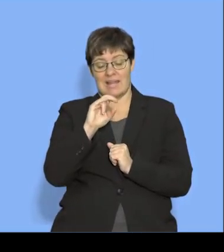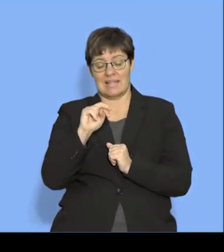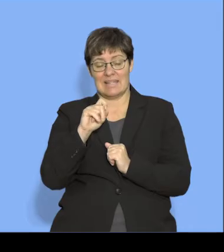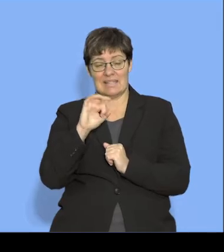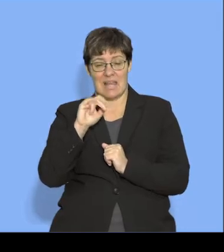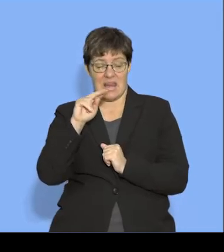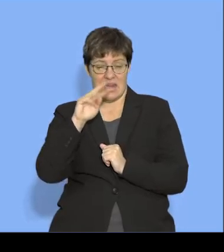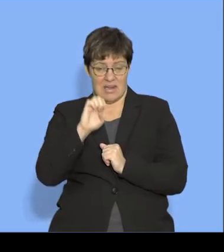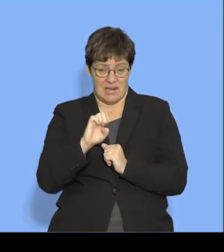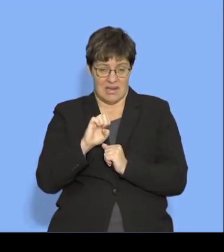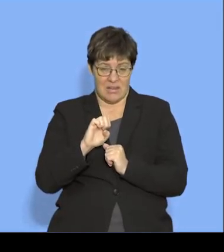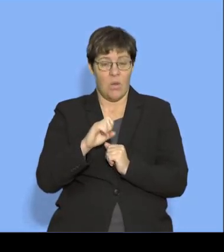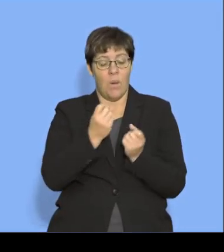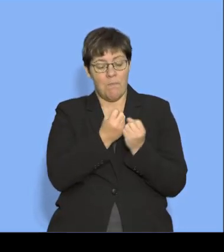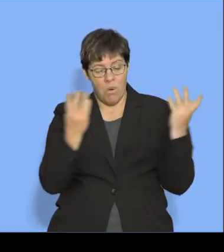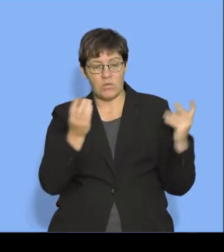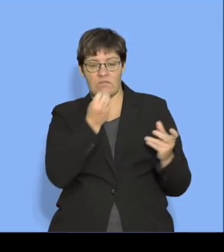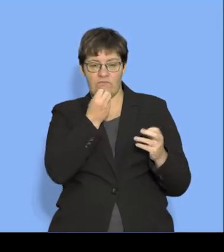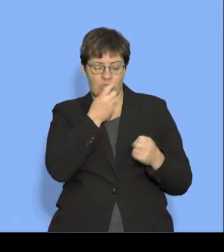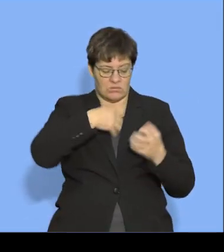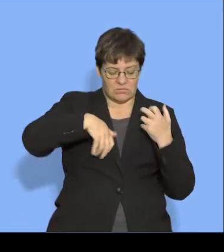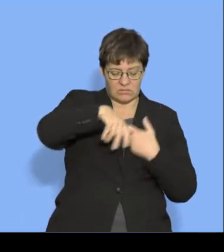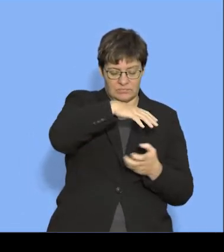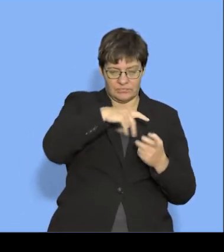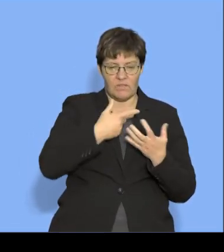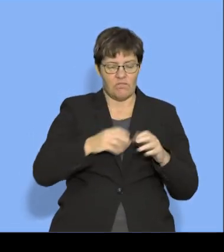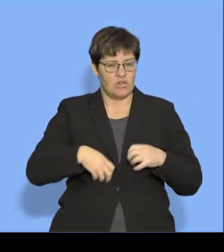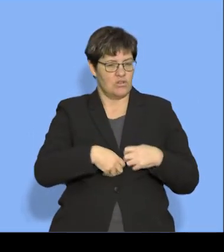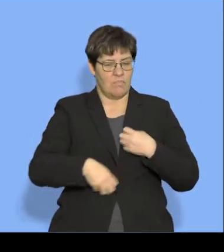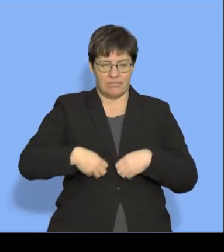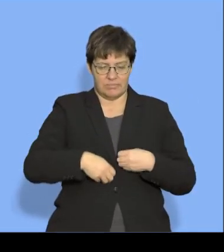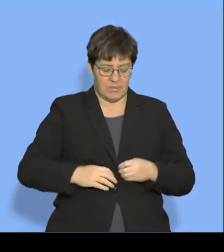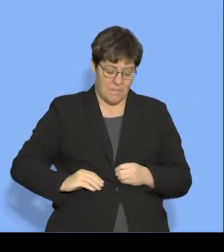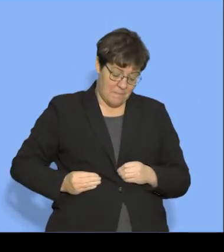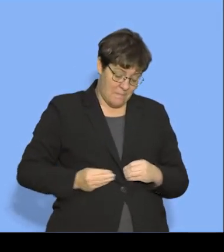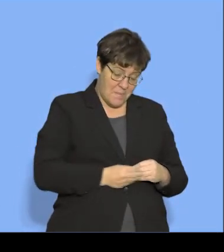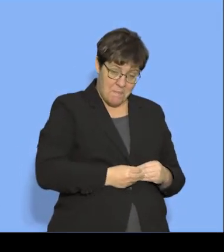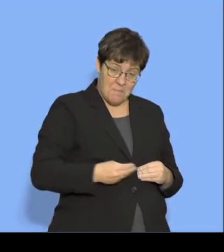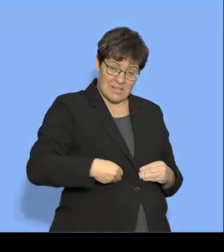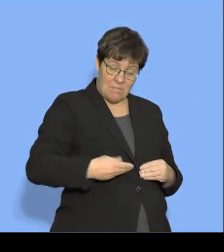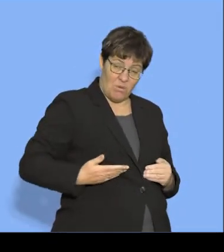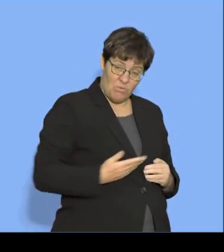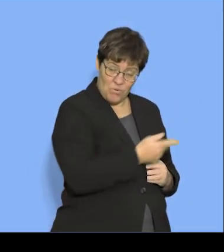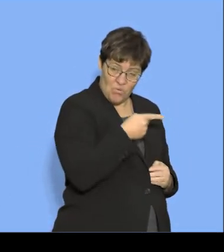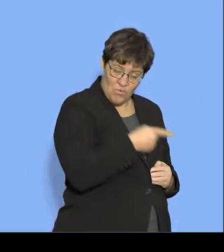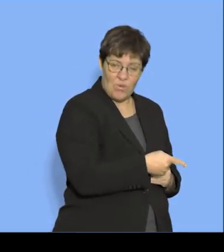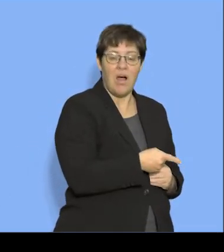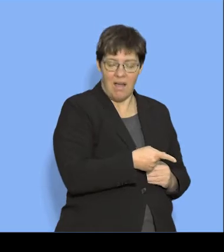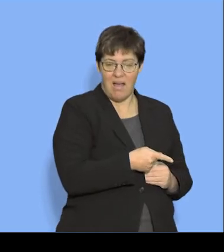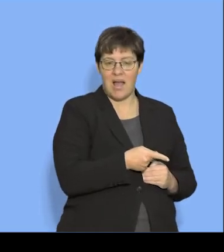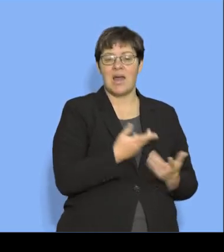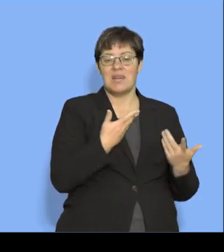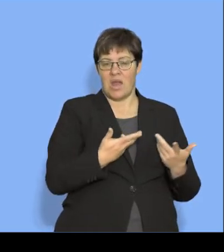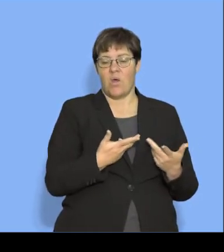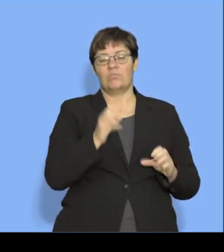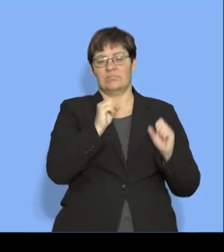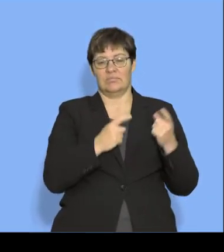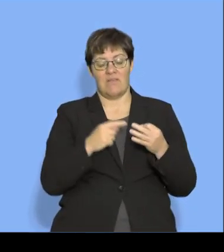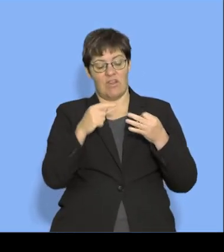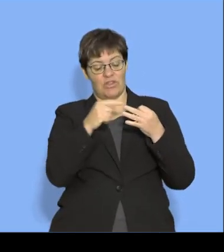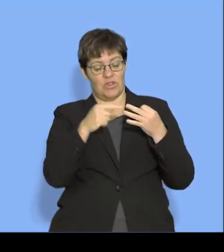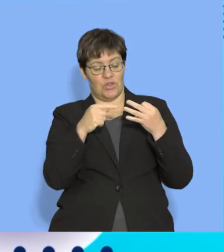because much of the food has been digested by the time it reaches the small intestine. Remember that the small intestine has